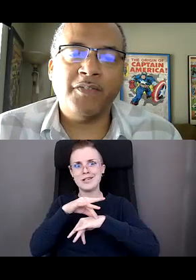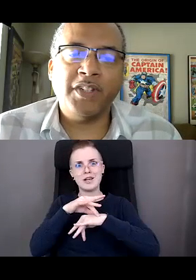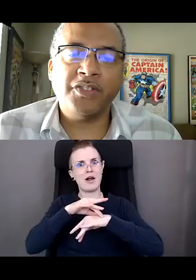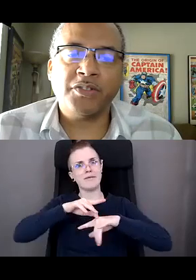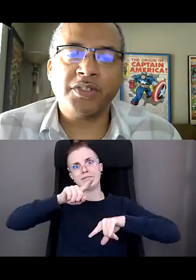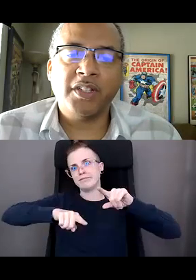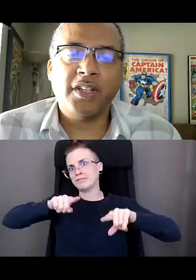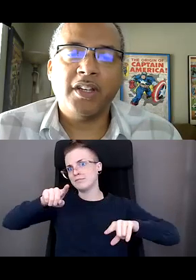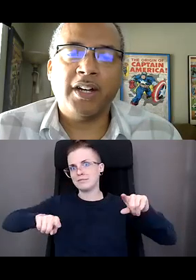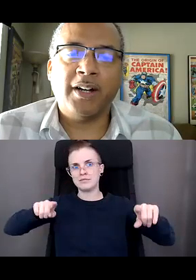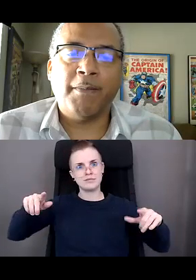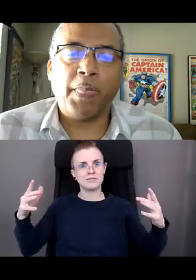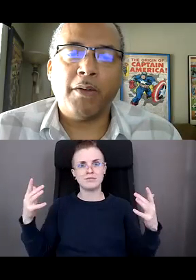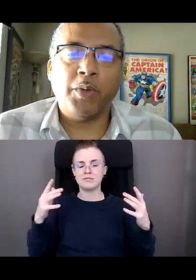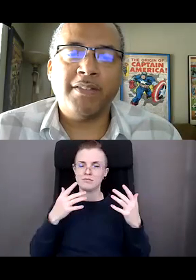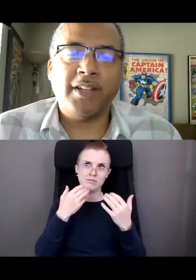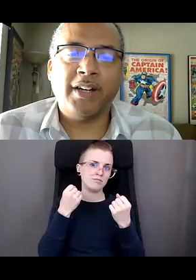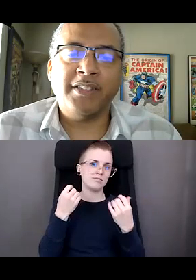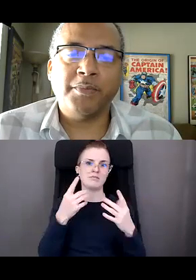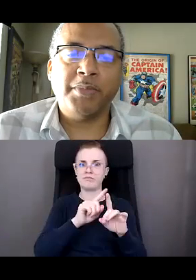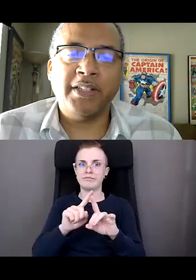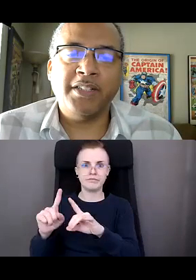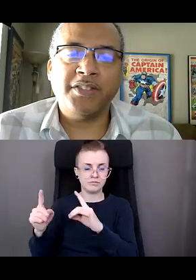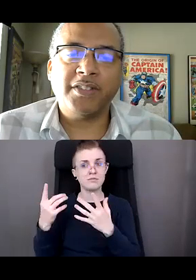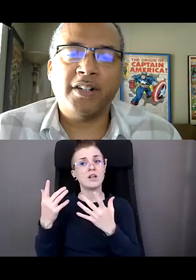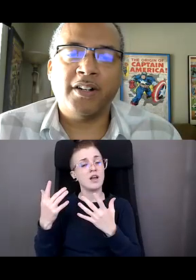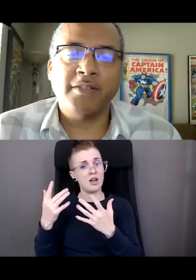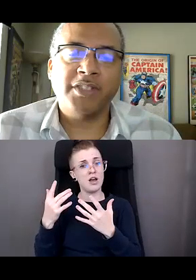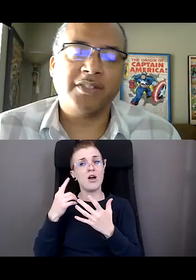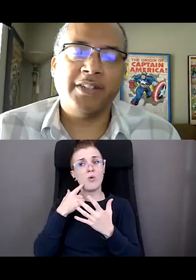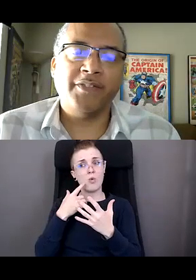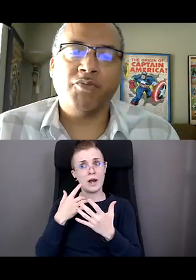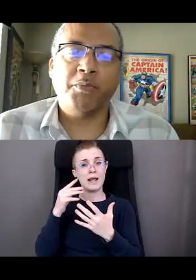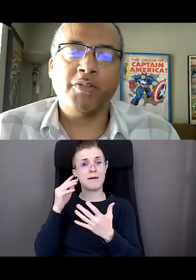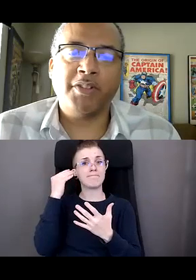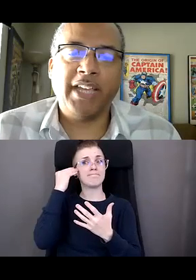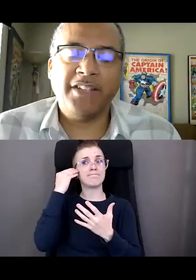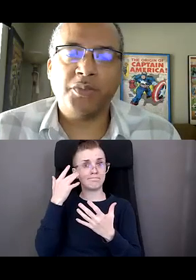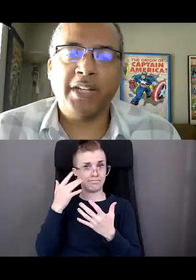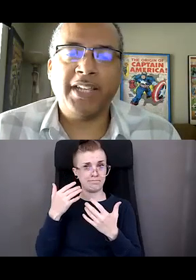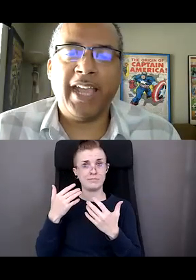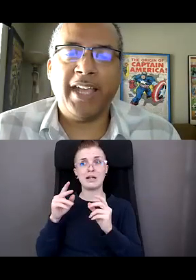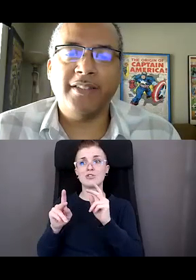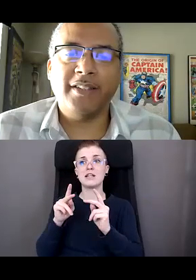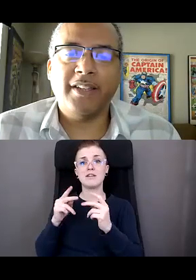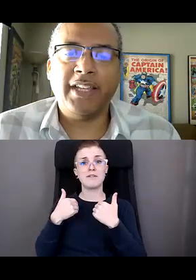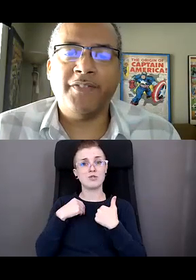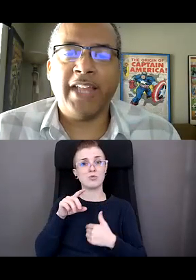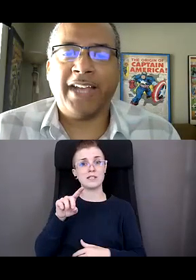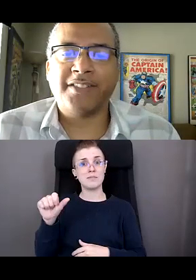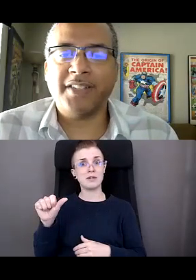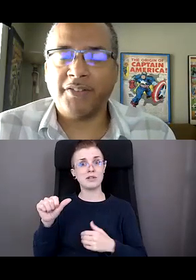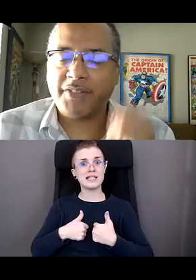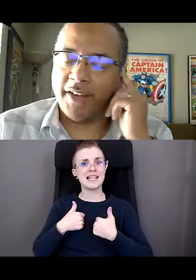are individuals with disabilities or just living in remote locations where they can't